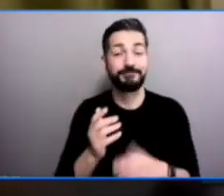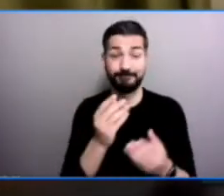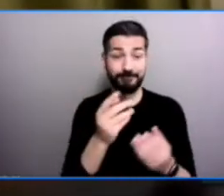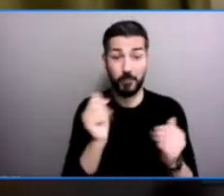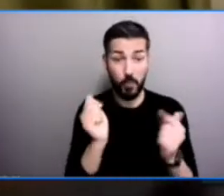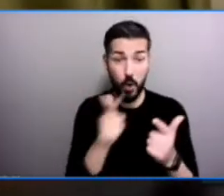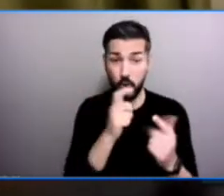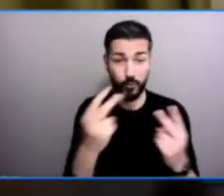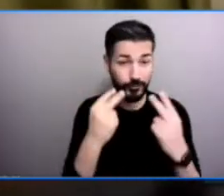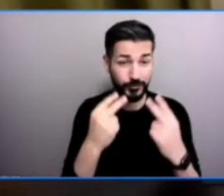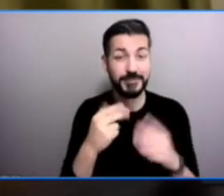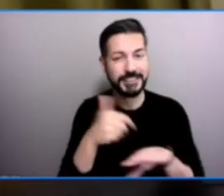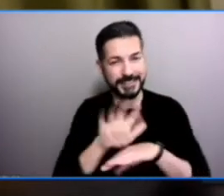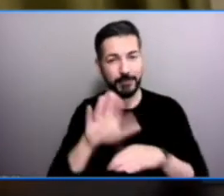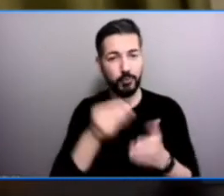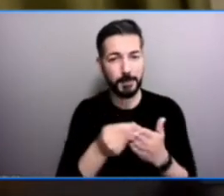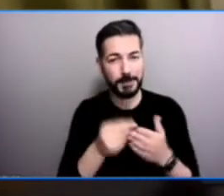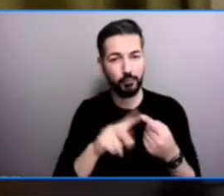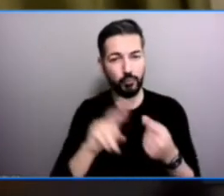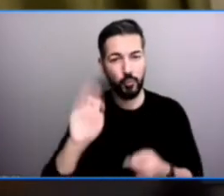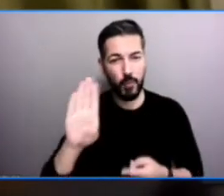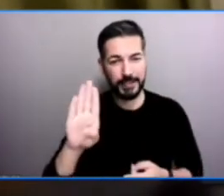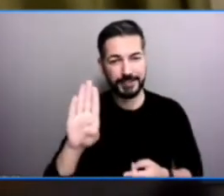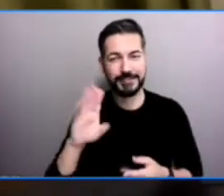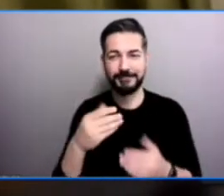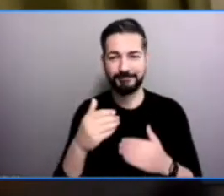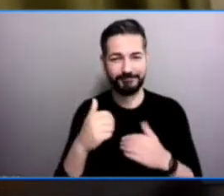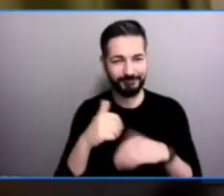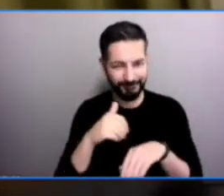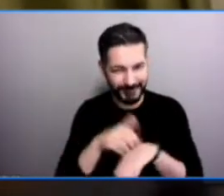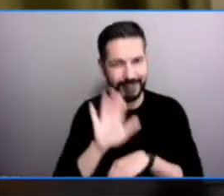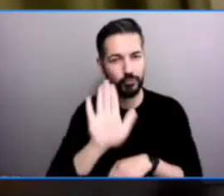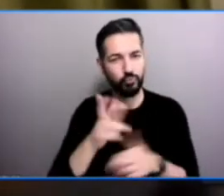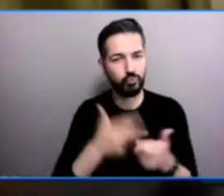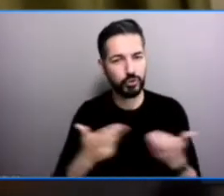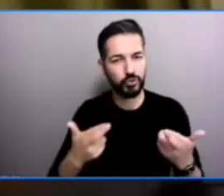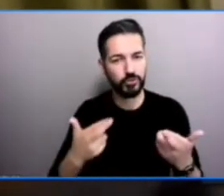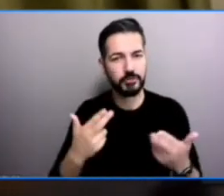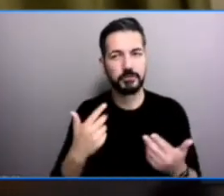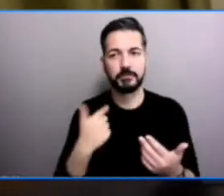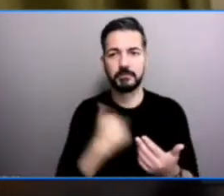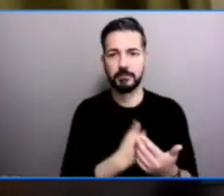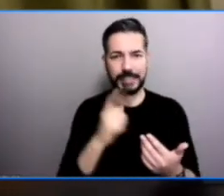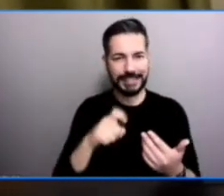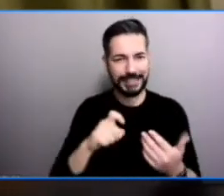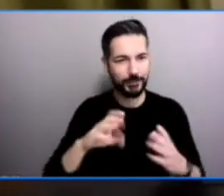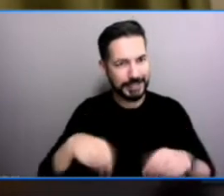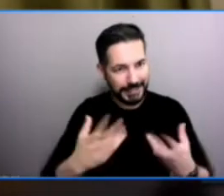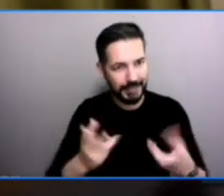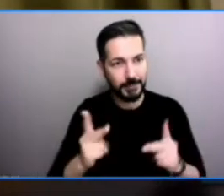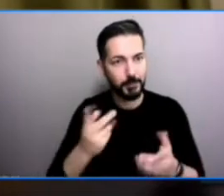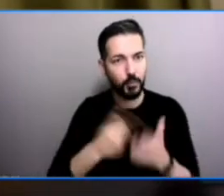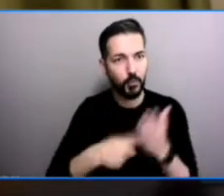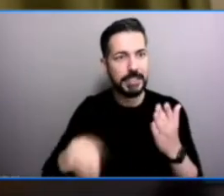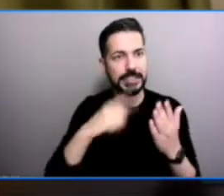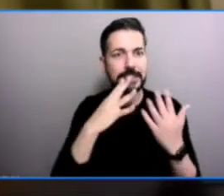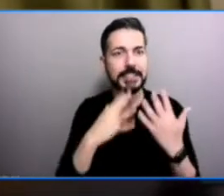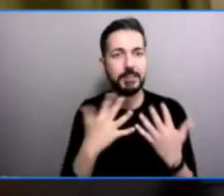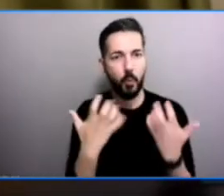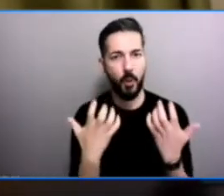live video that you'll see will be just talking about the brilliance